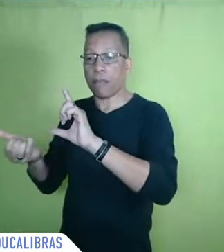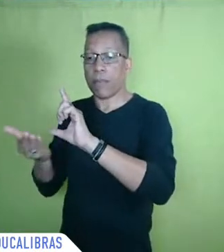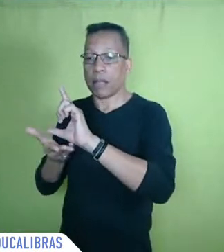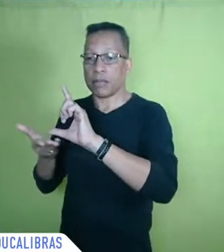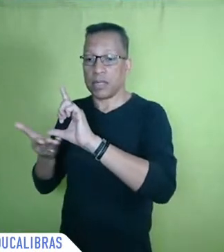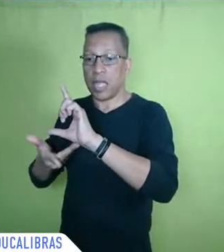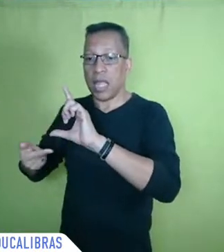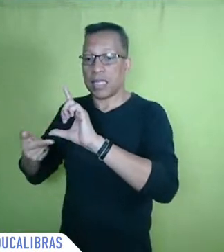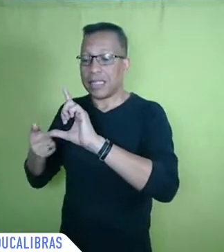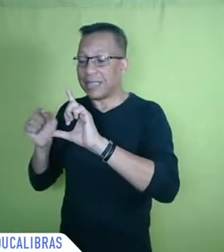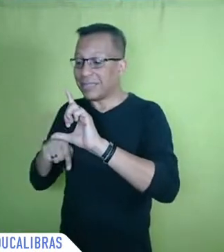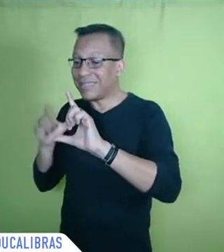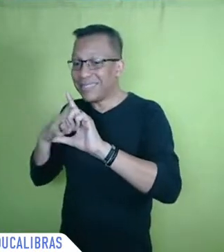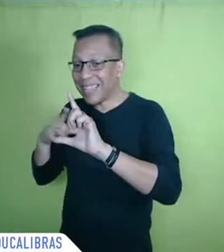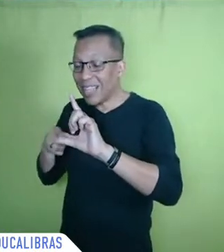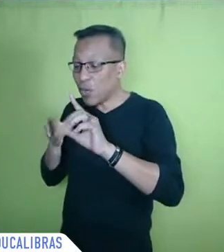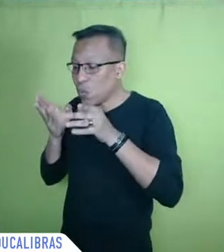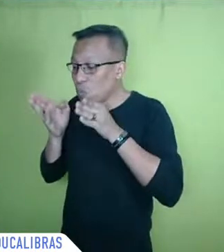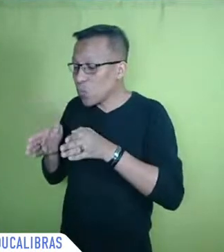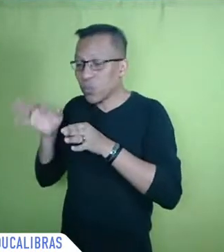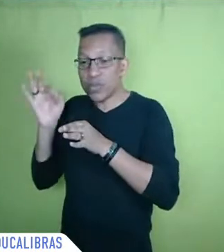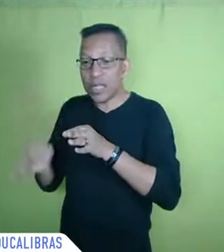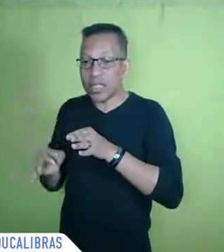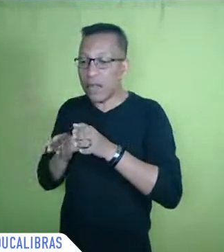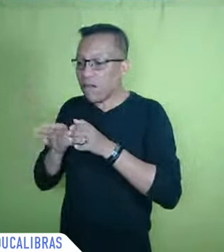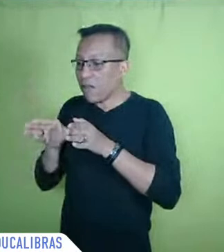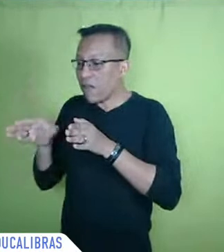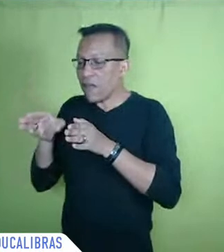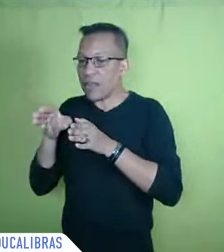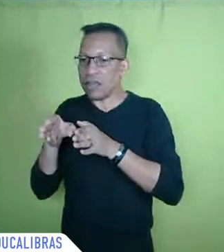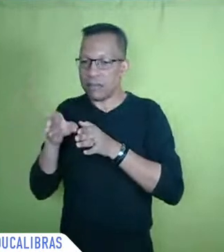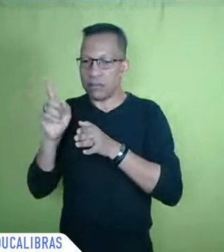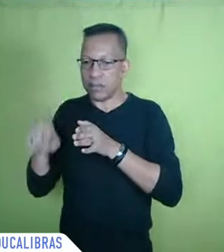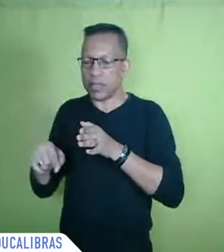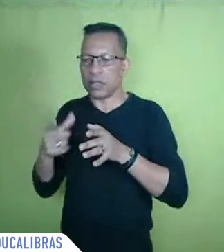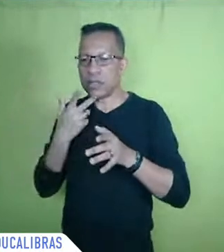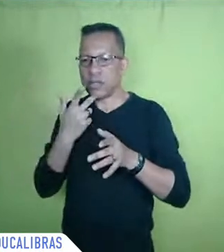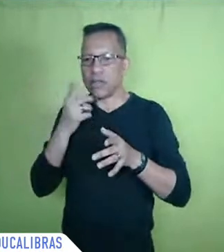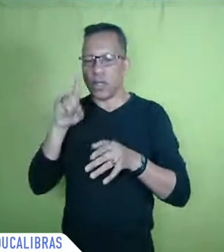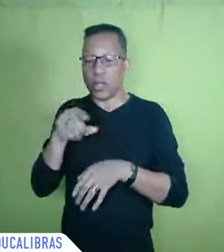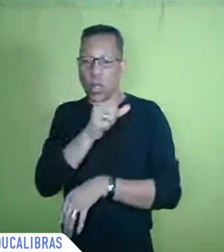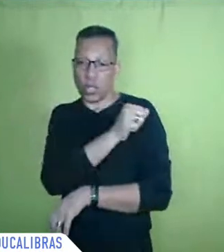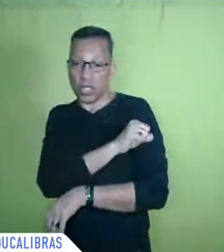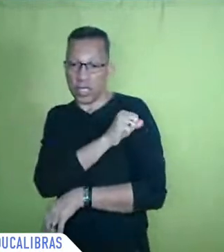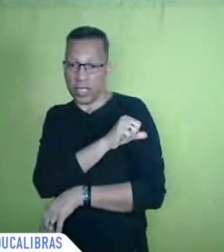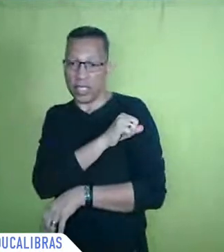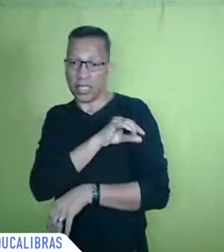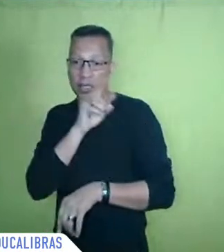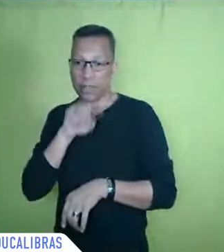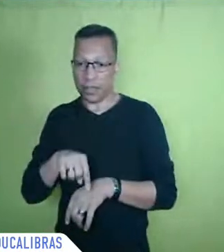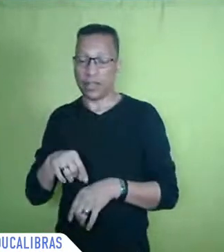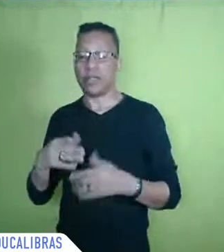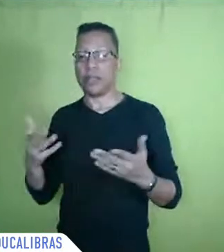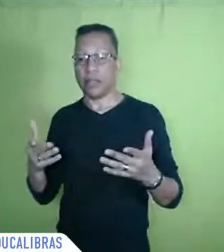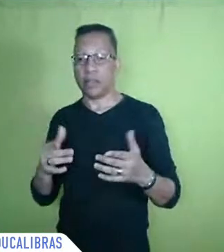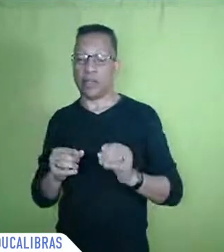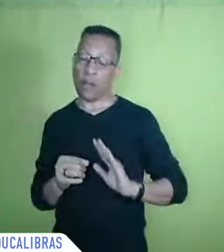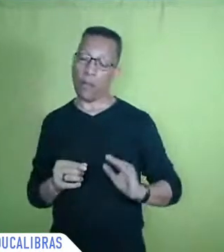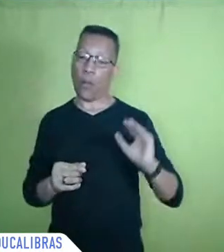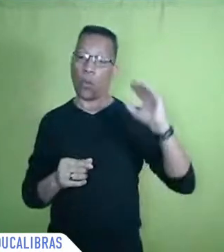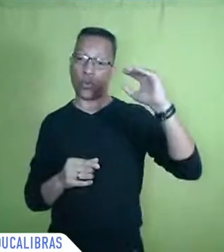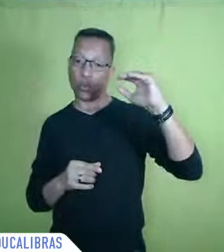differences, and the population that is on the base of the pyramids, they usually are at